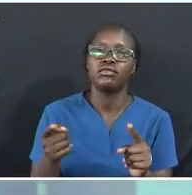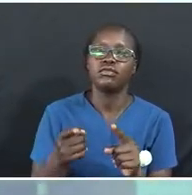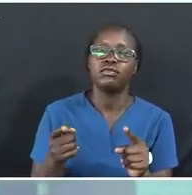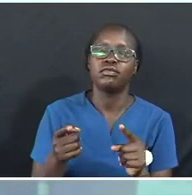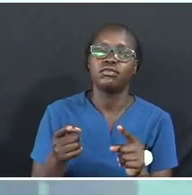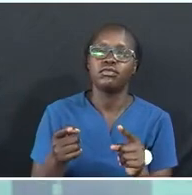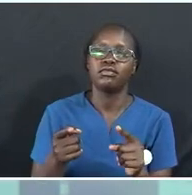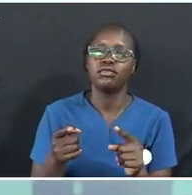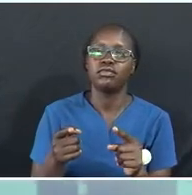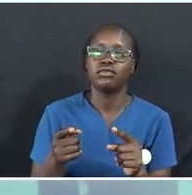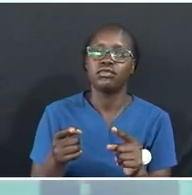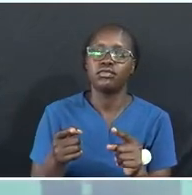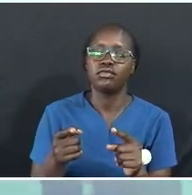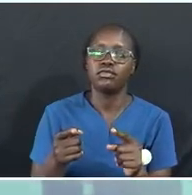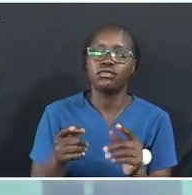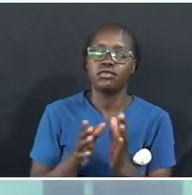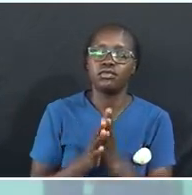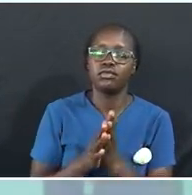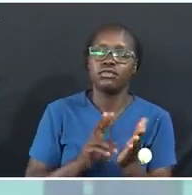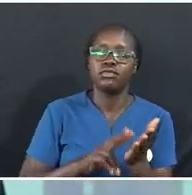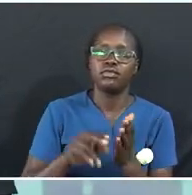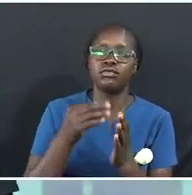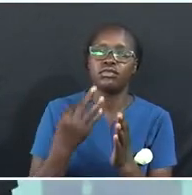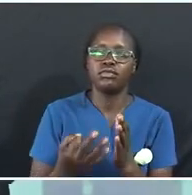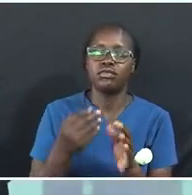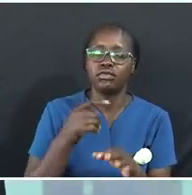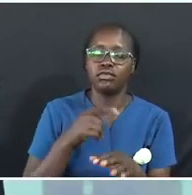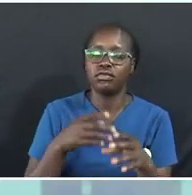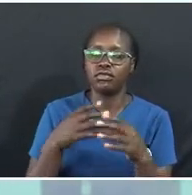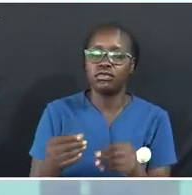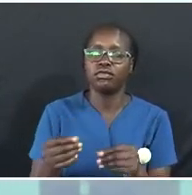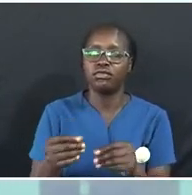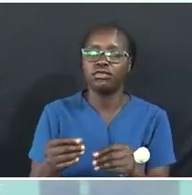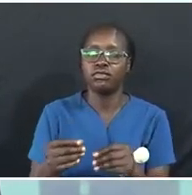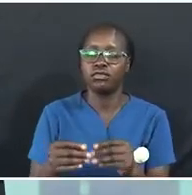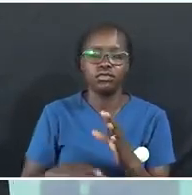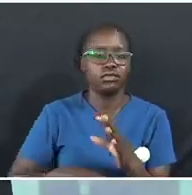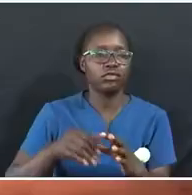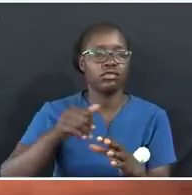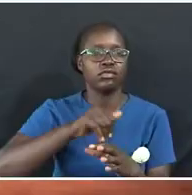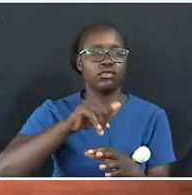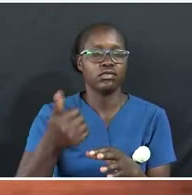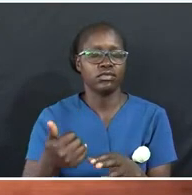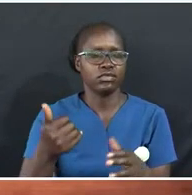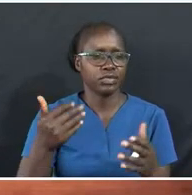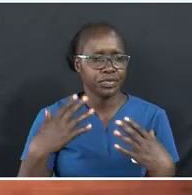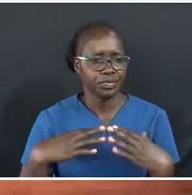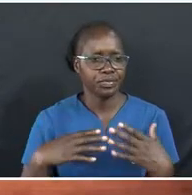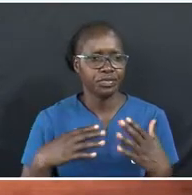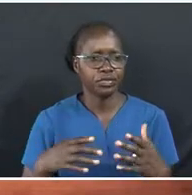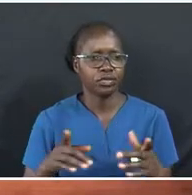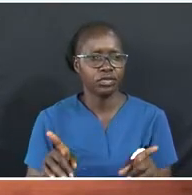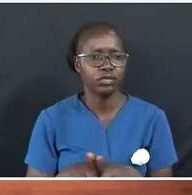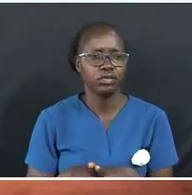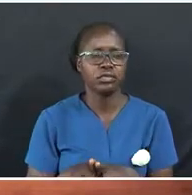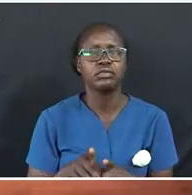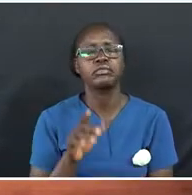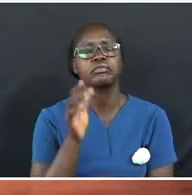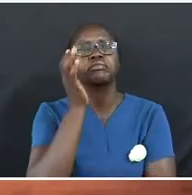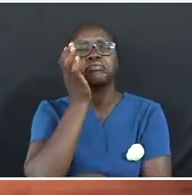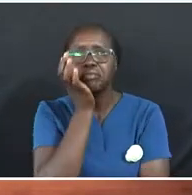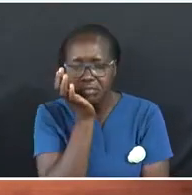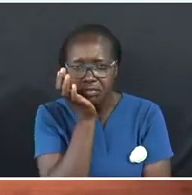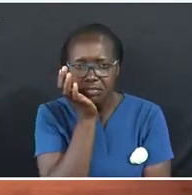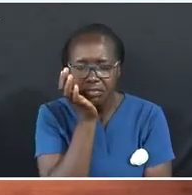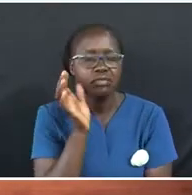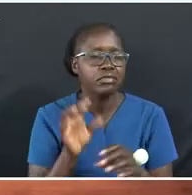3, verse 3 says, when he goes, he finds other people who are standing idle in the